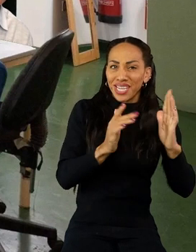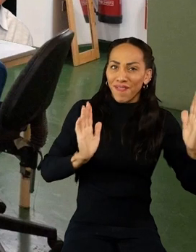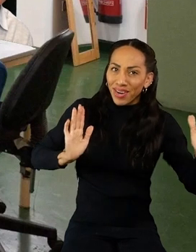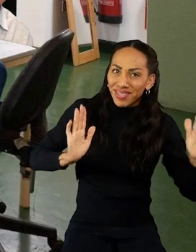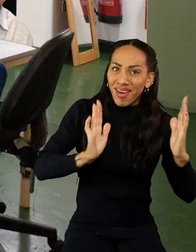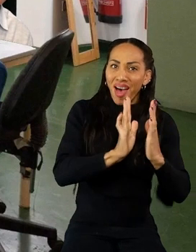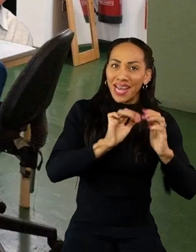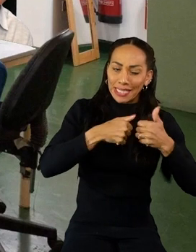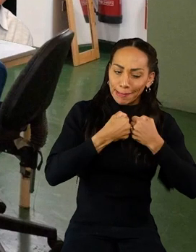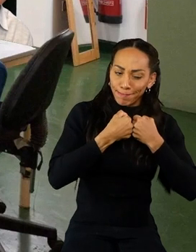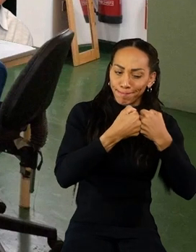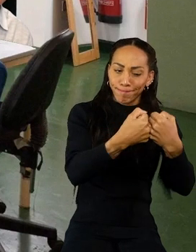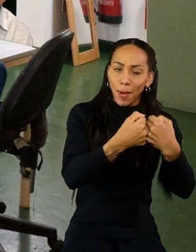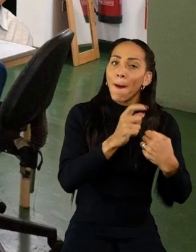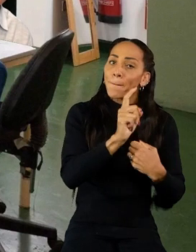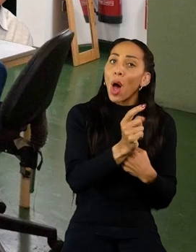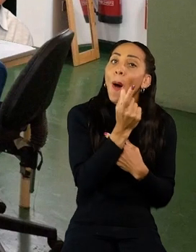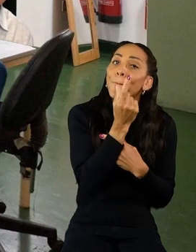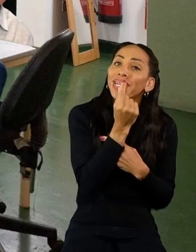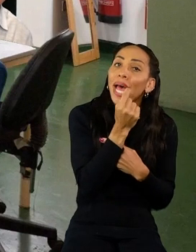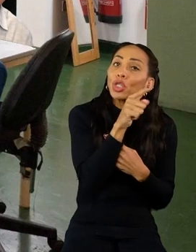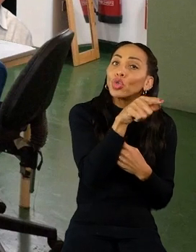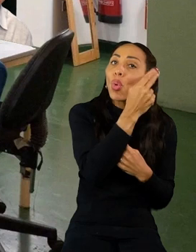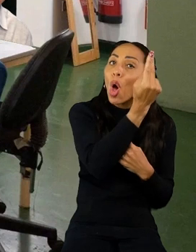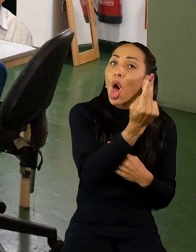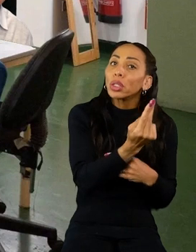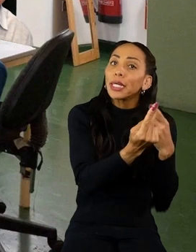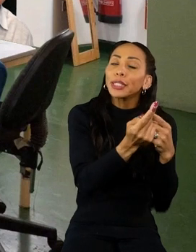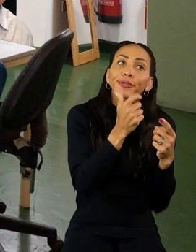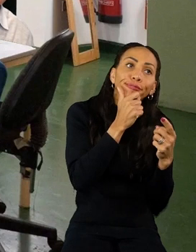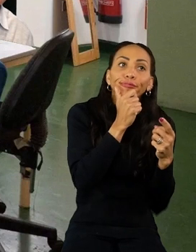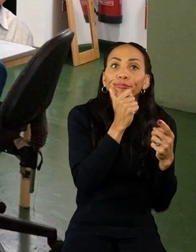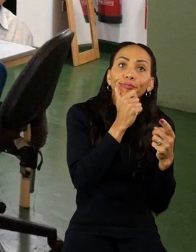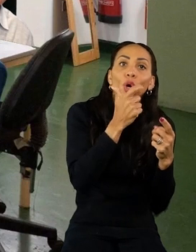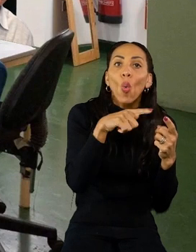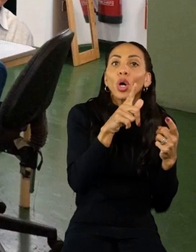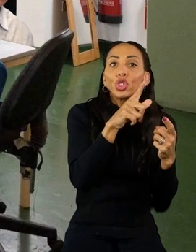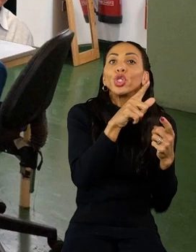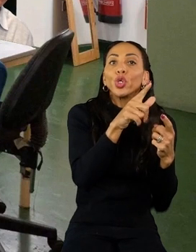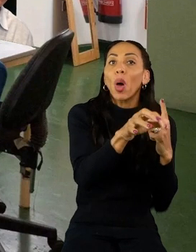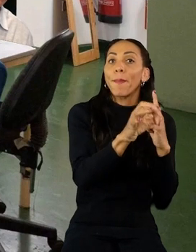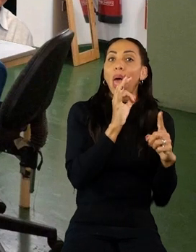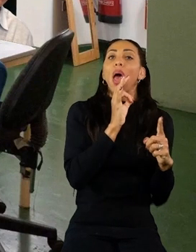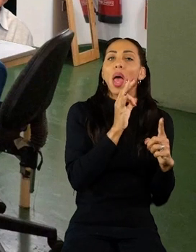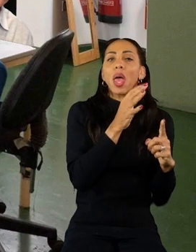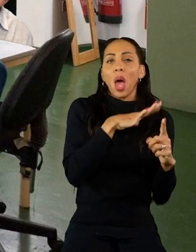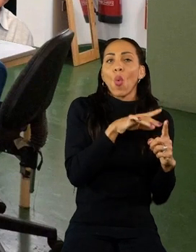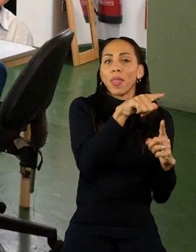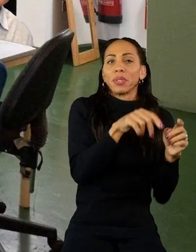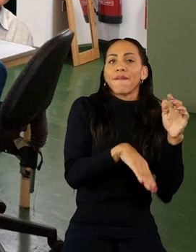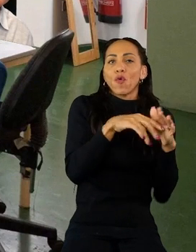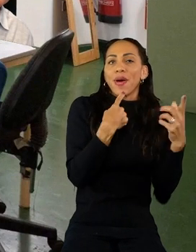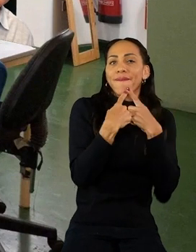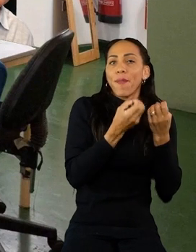could take, just because the timeline for this project is quite tight. But I definitely want to make sure that prospective